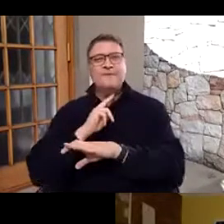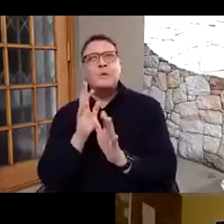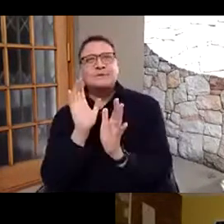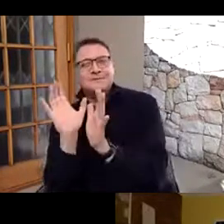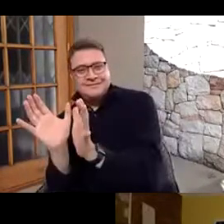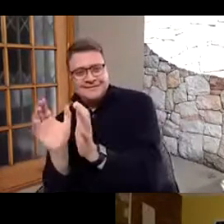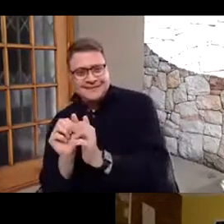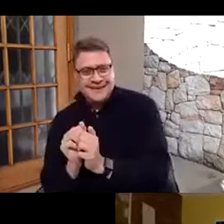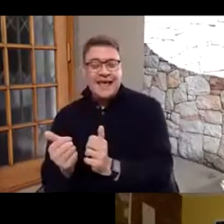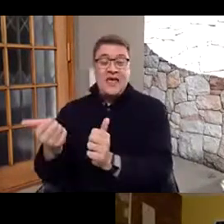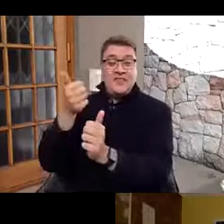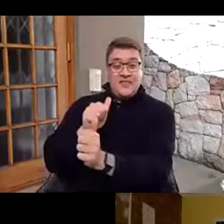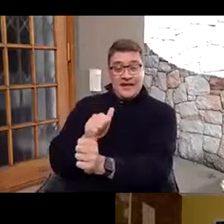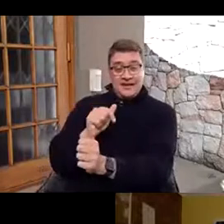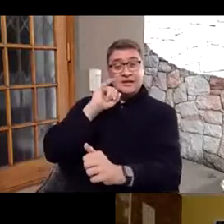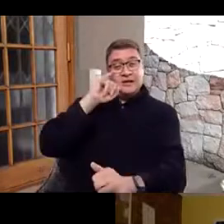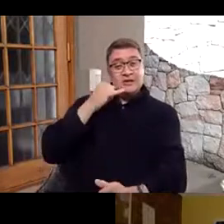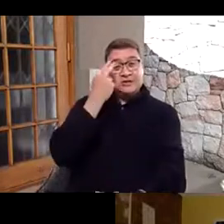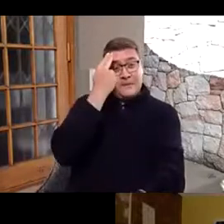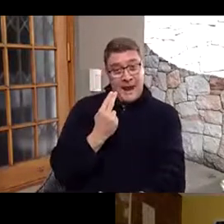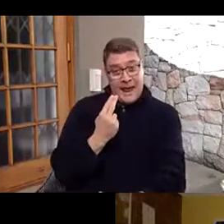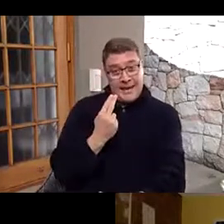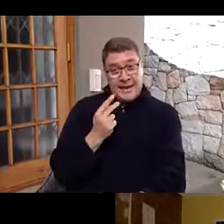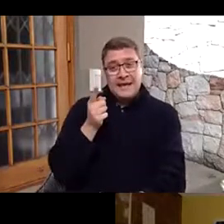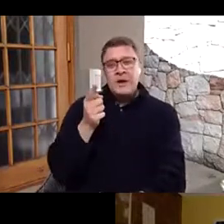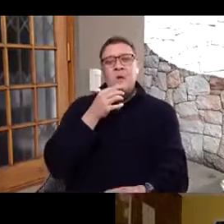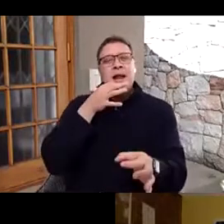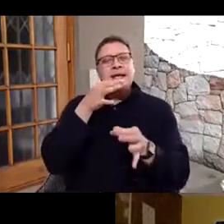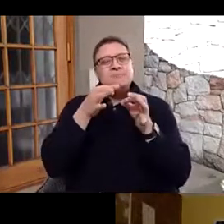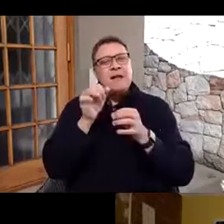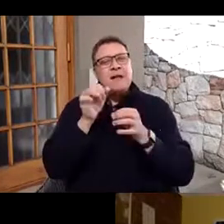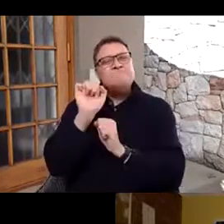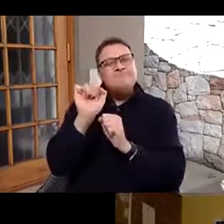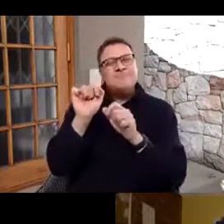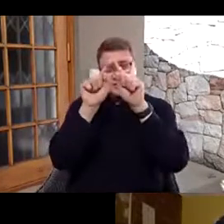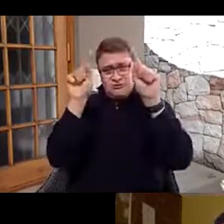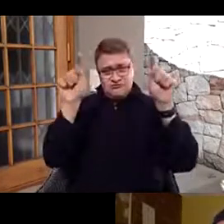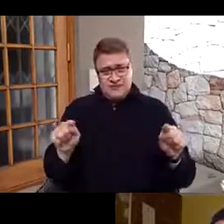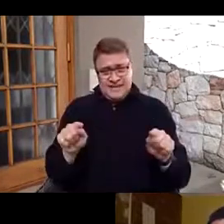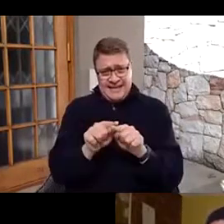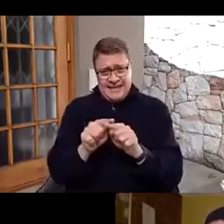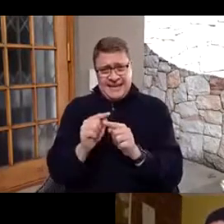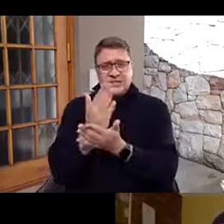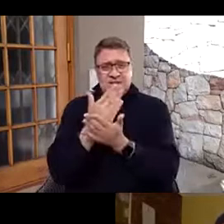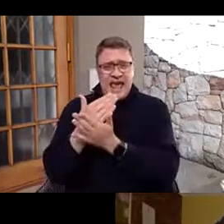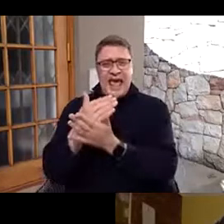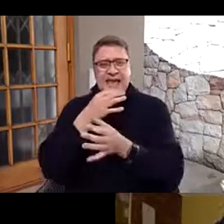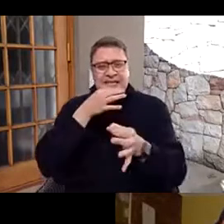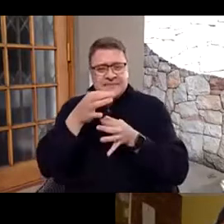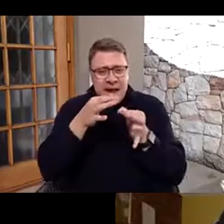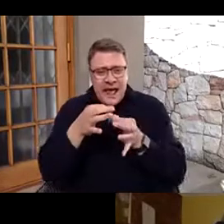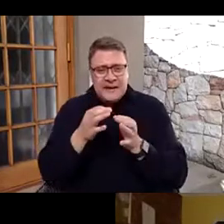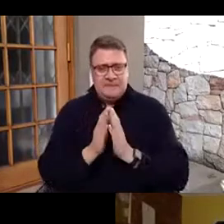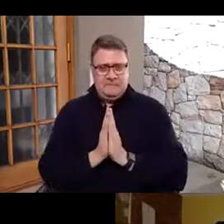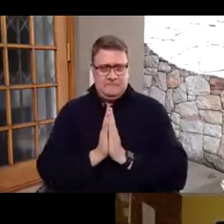Jermaine. And Jermaine is actually going to share his screen, and he's going to